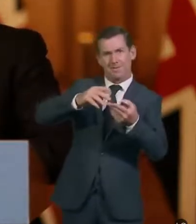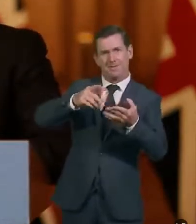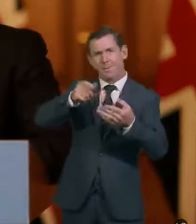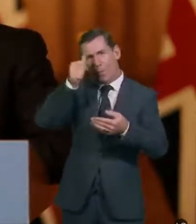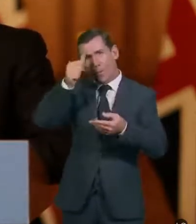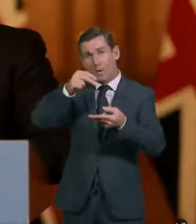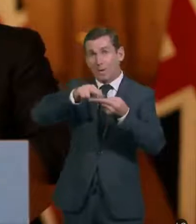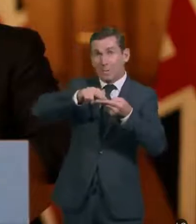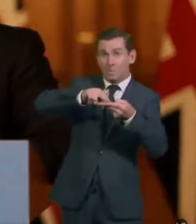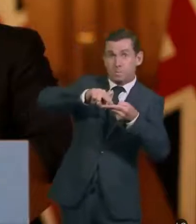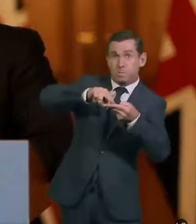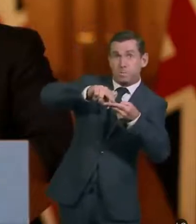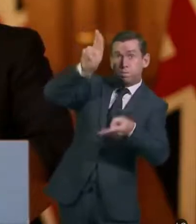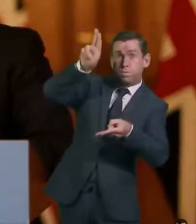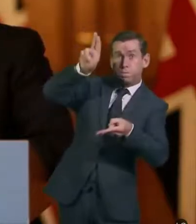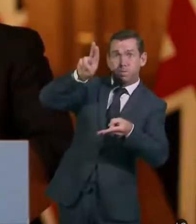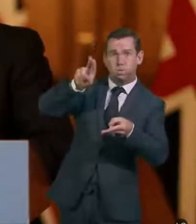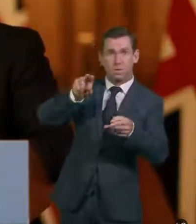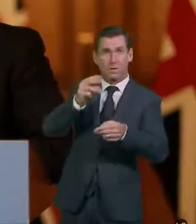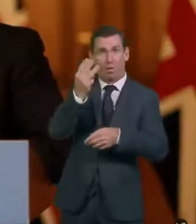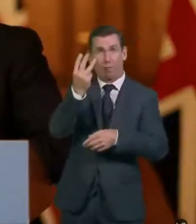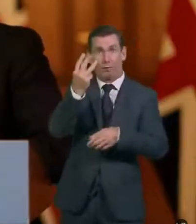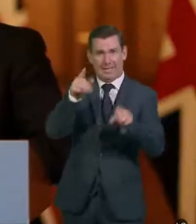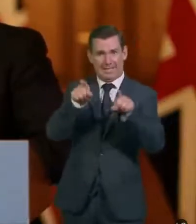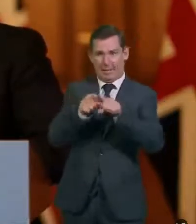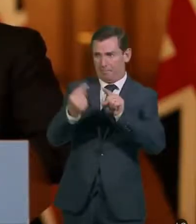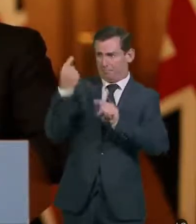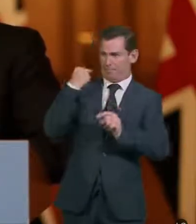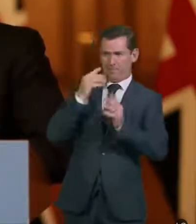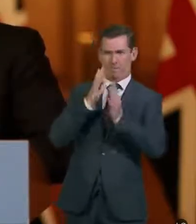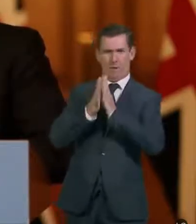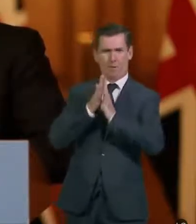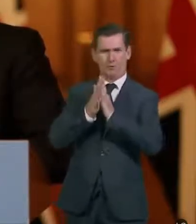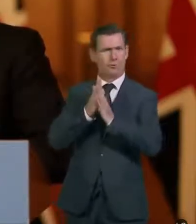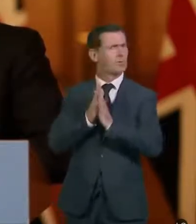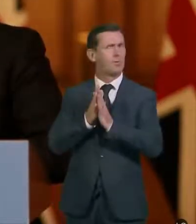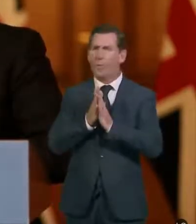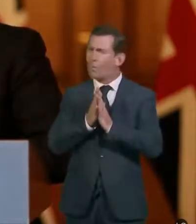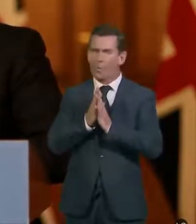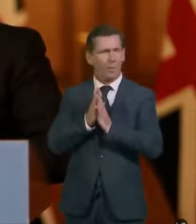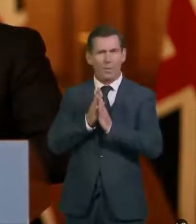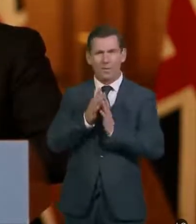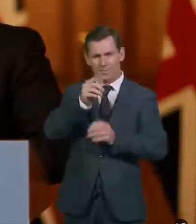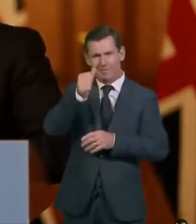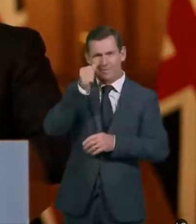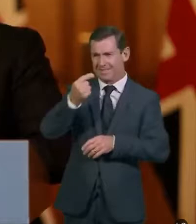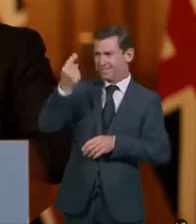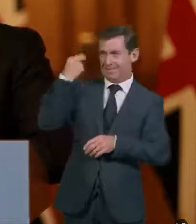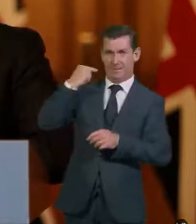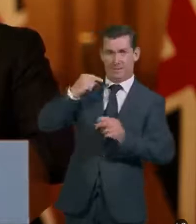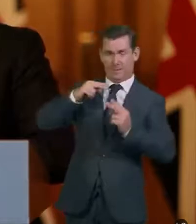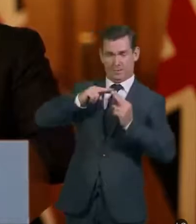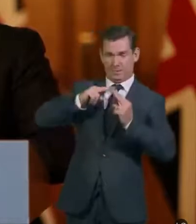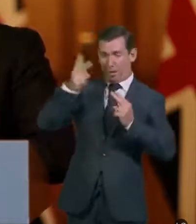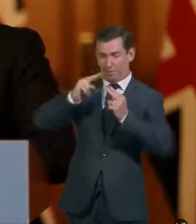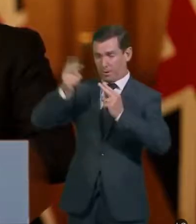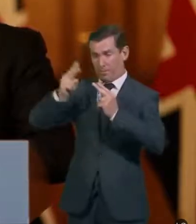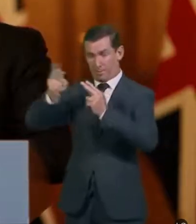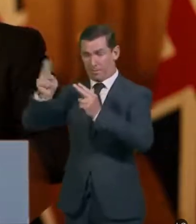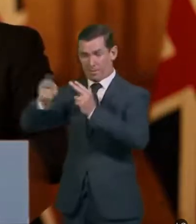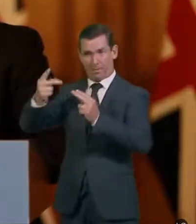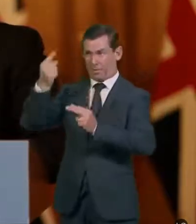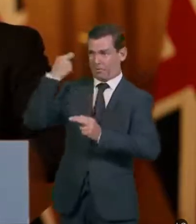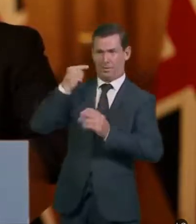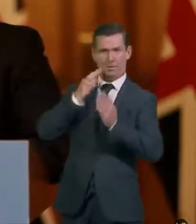a few months ago. You're not seeing the very rapid doubling of cases that we are seeing at the outbreak of the